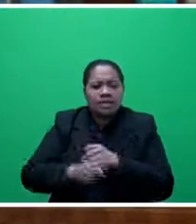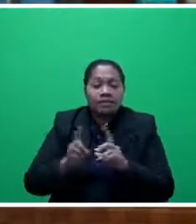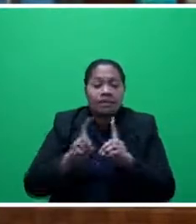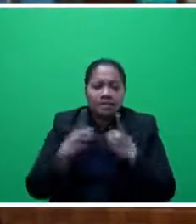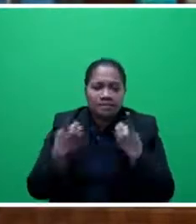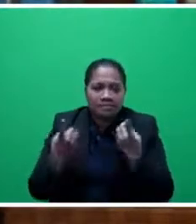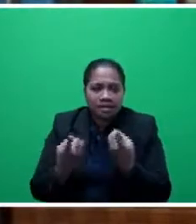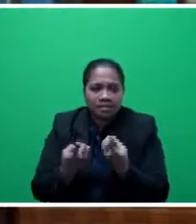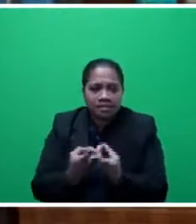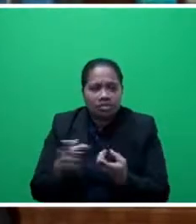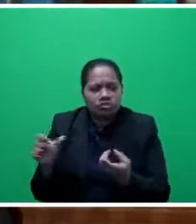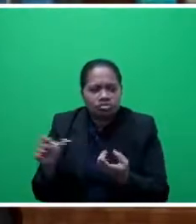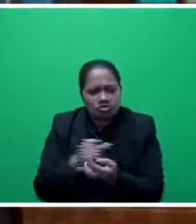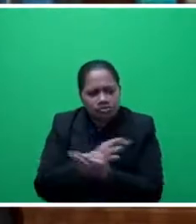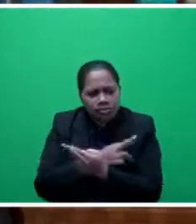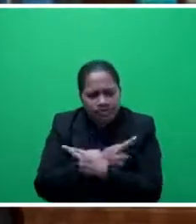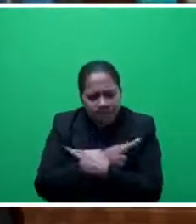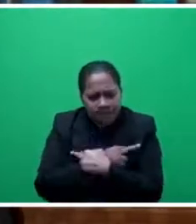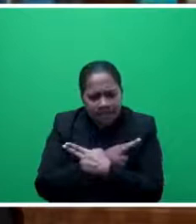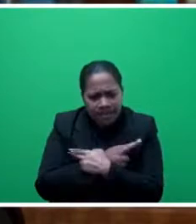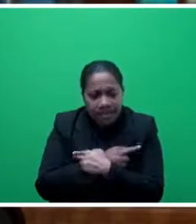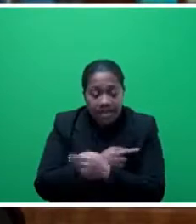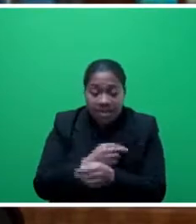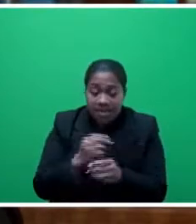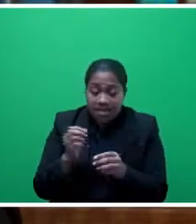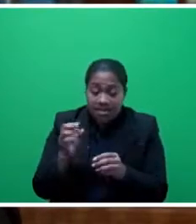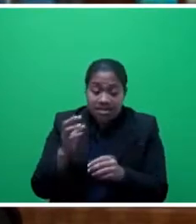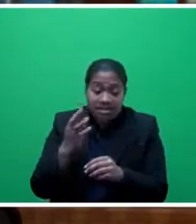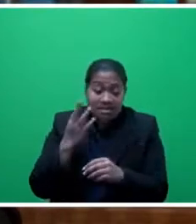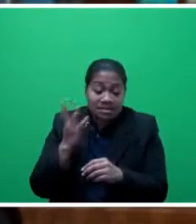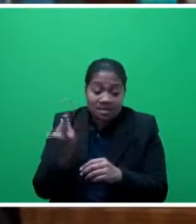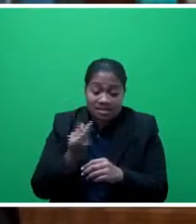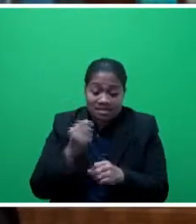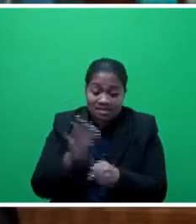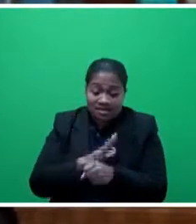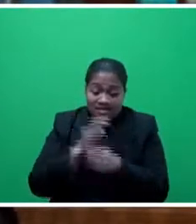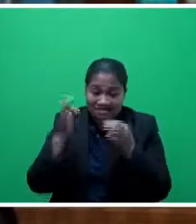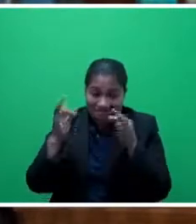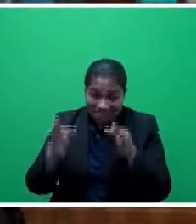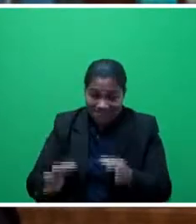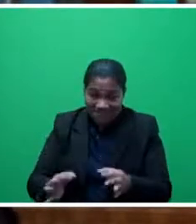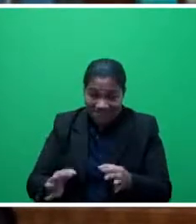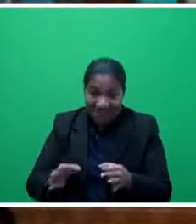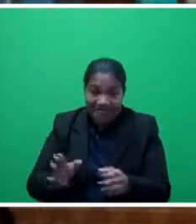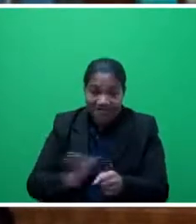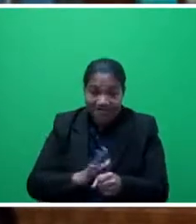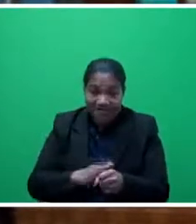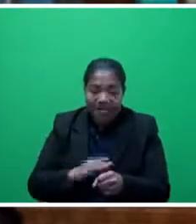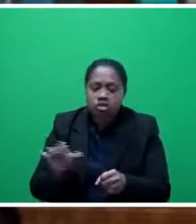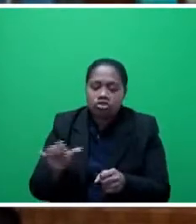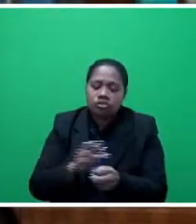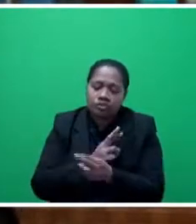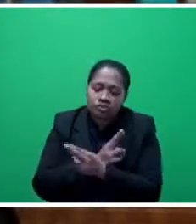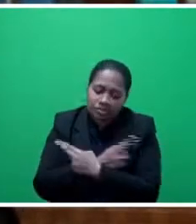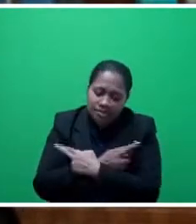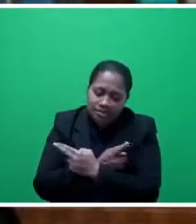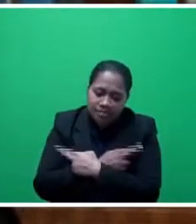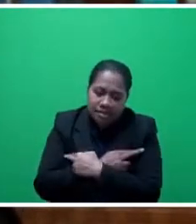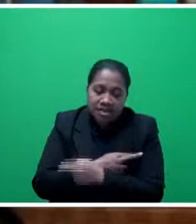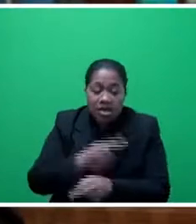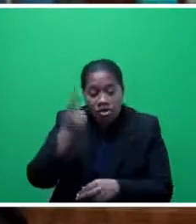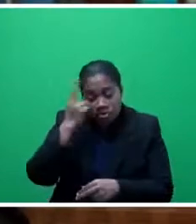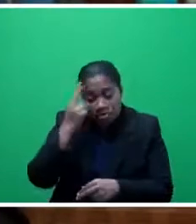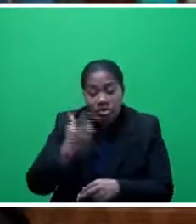be respected. The decision-making process independently should be respected for the reason that they are local